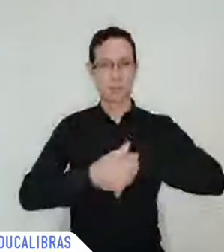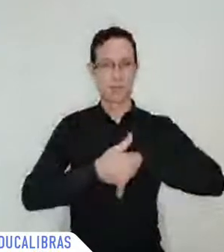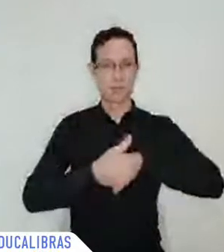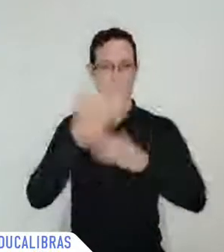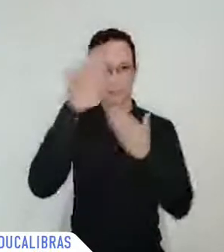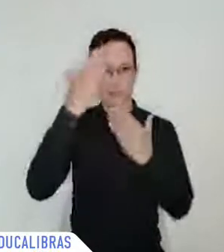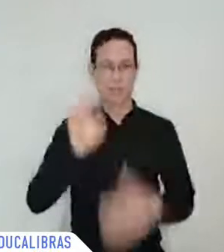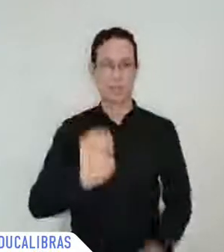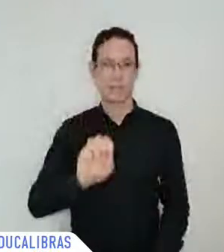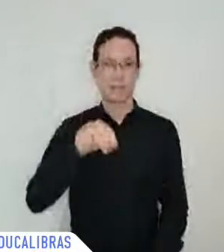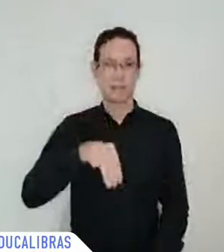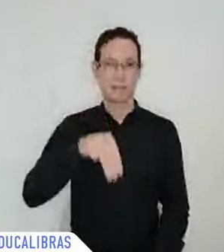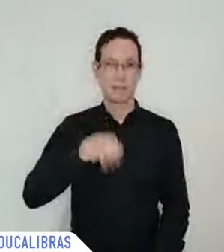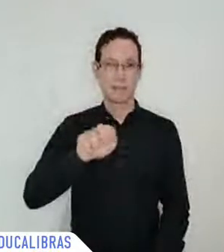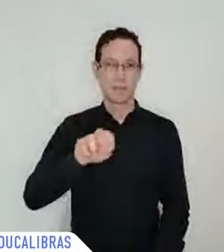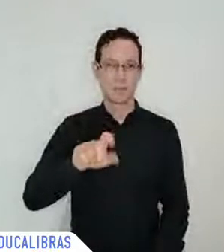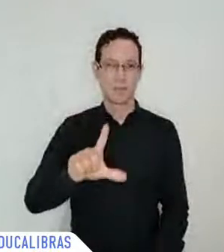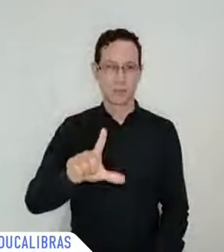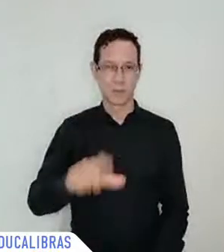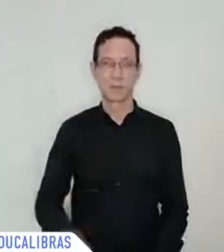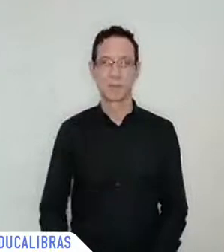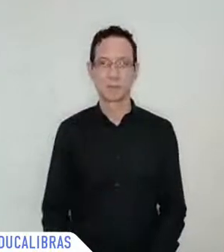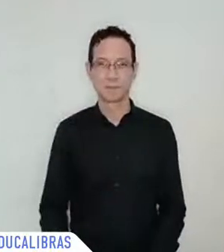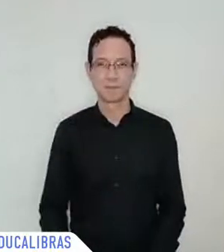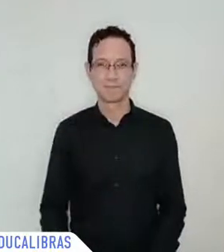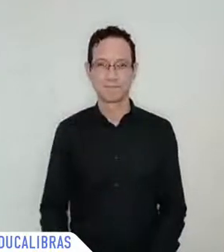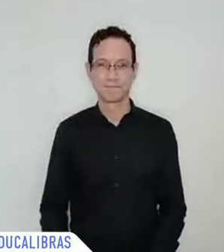Thank all the organizations of the conference